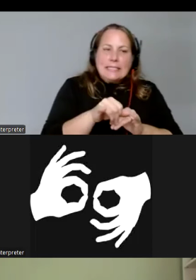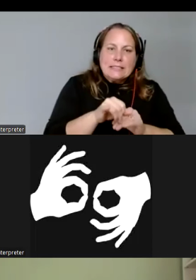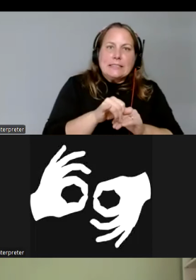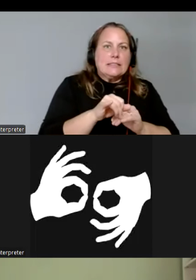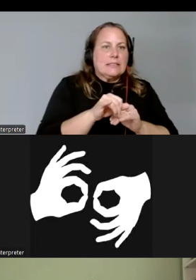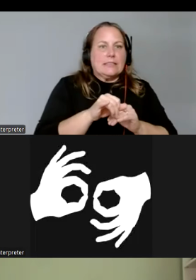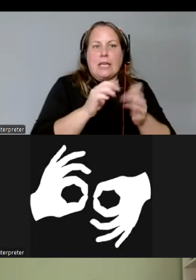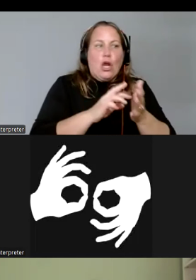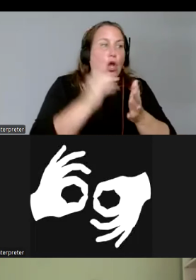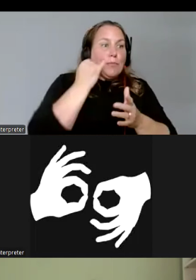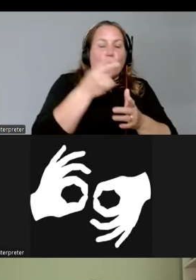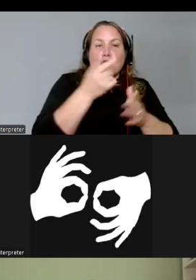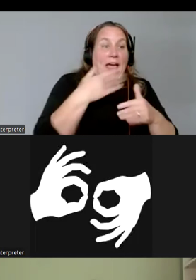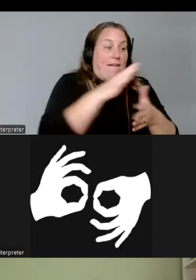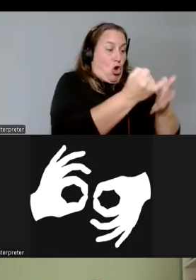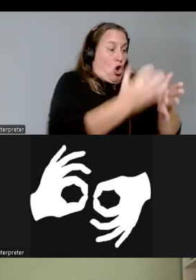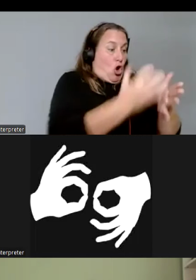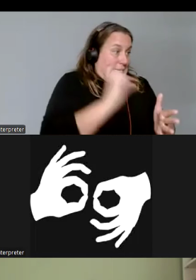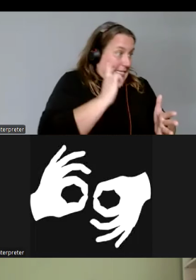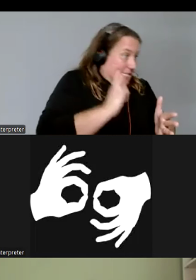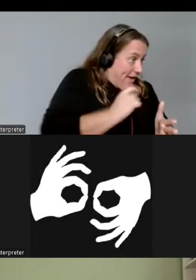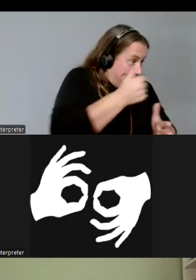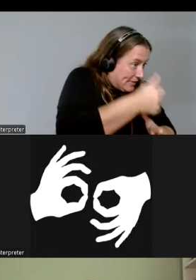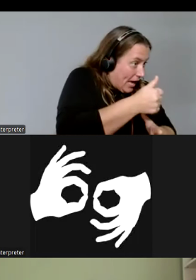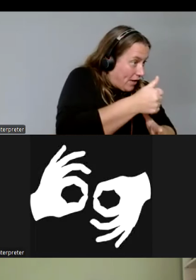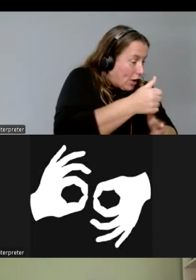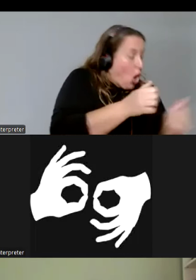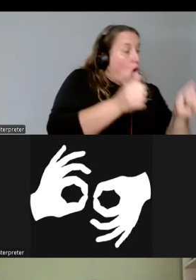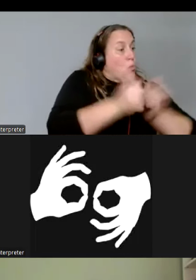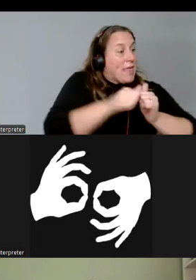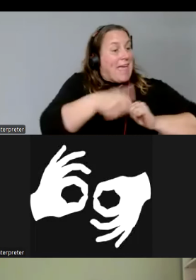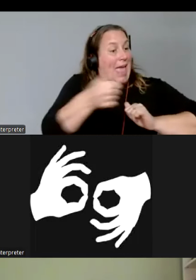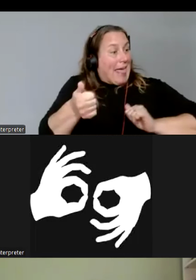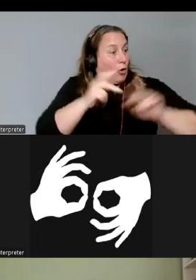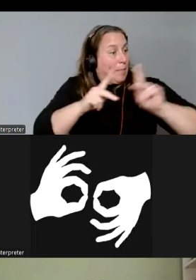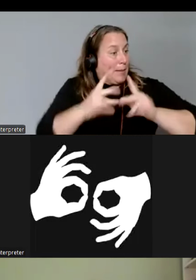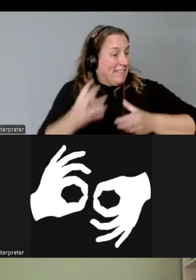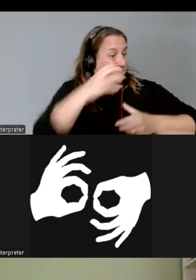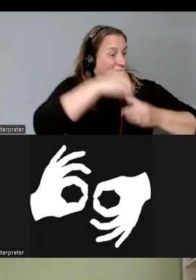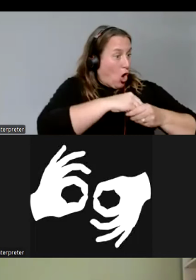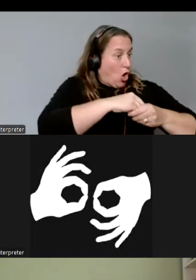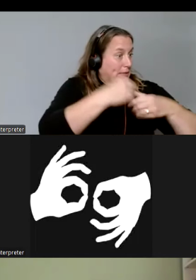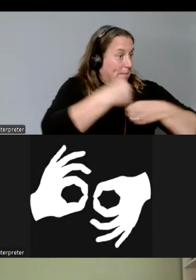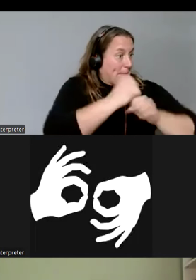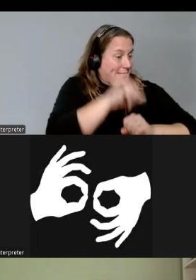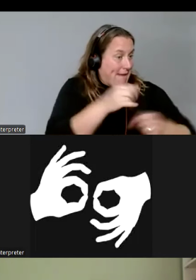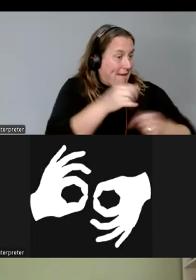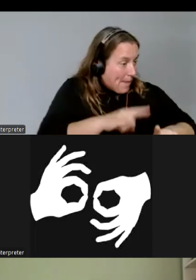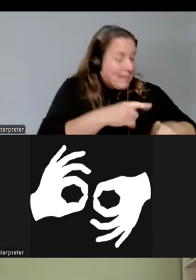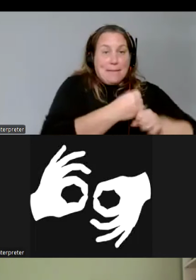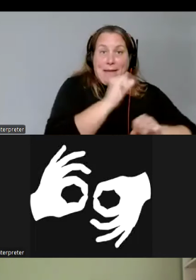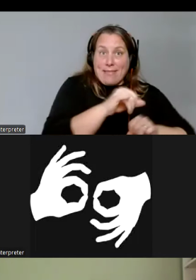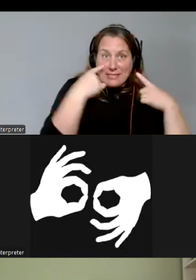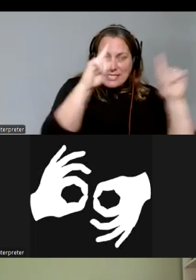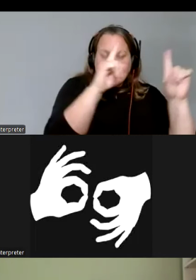collaborators or any of the known contributors if you're applying as an organization. This cannot be used